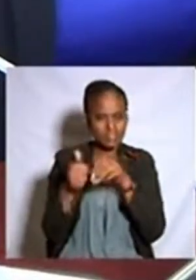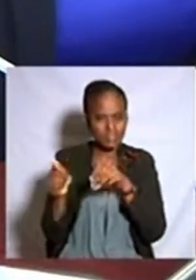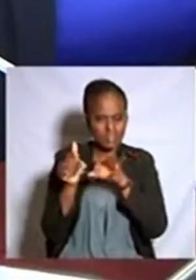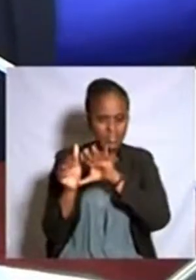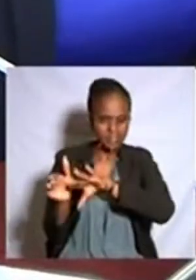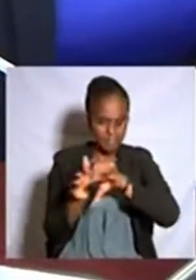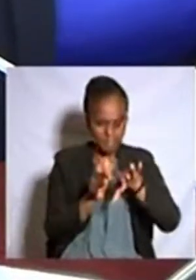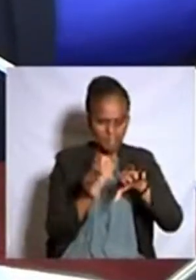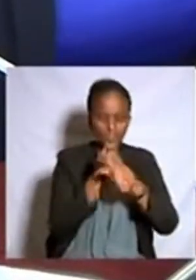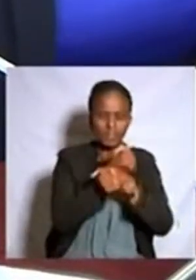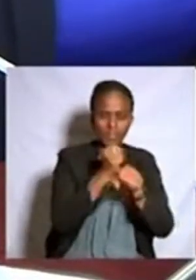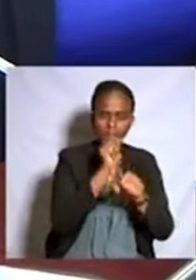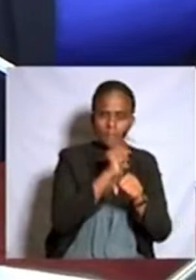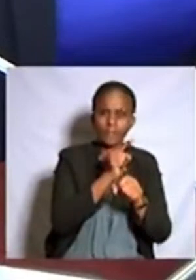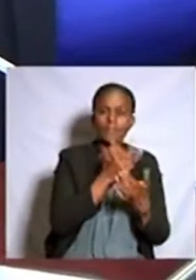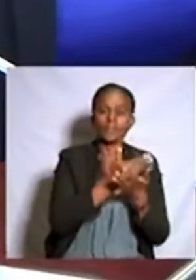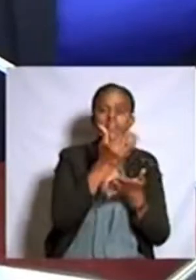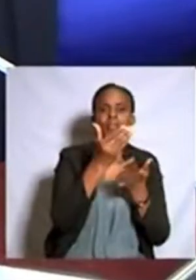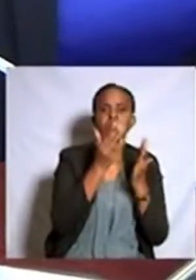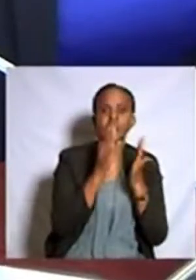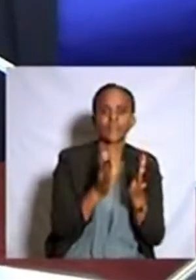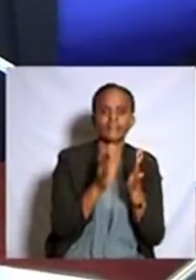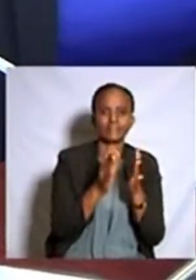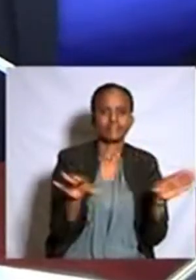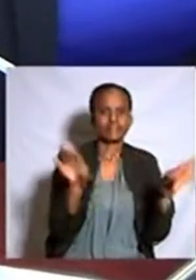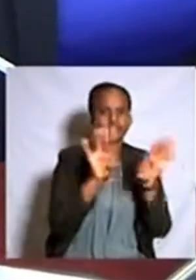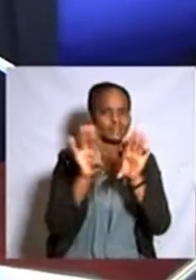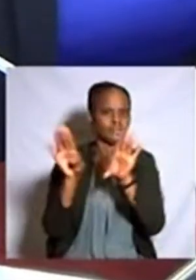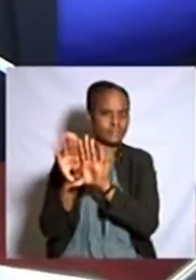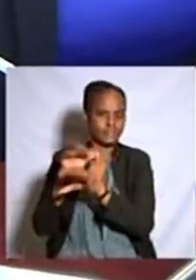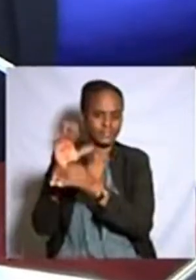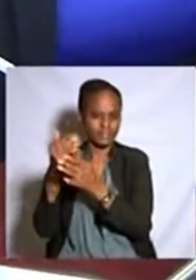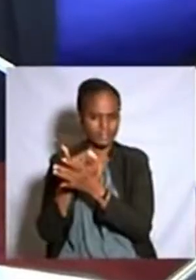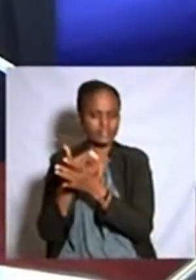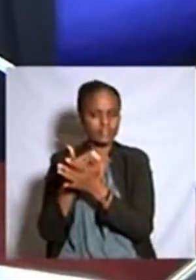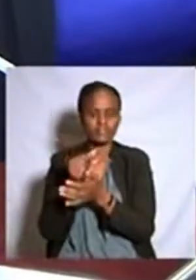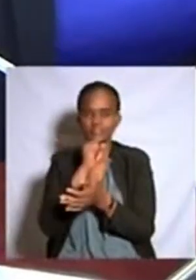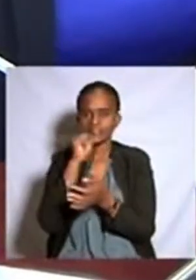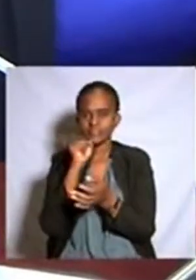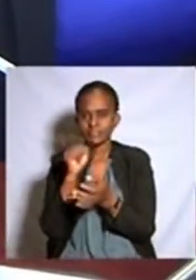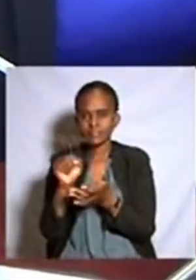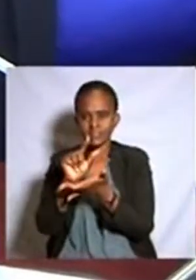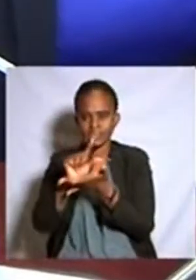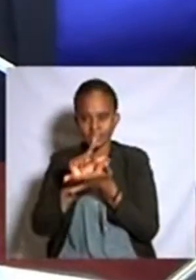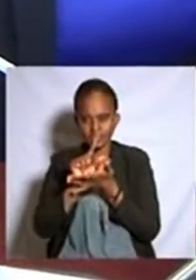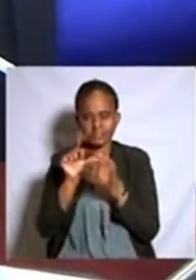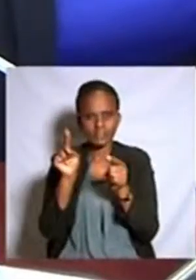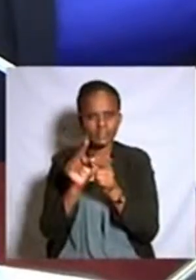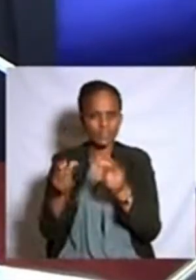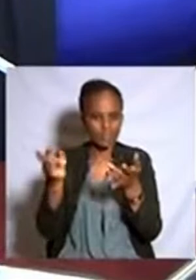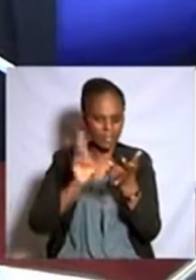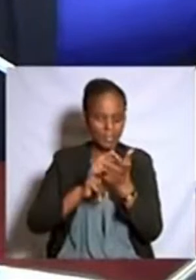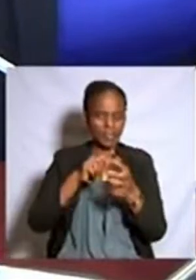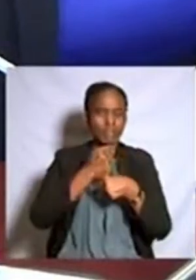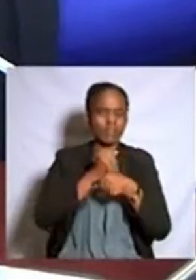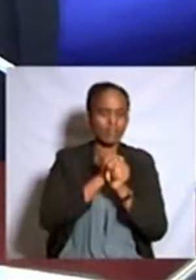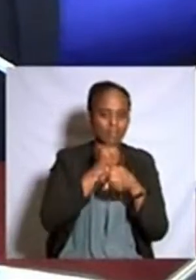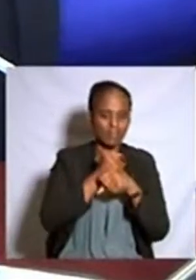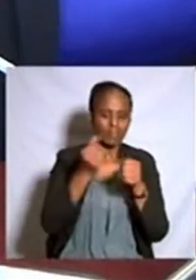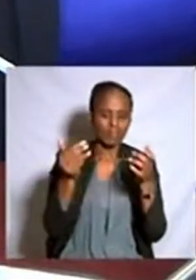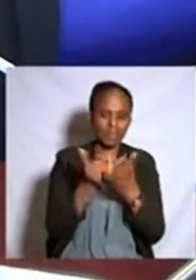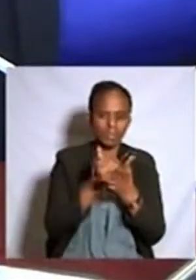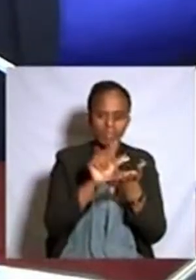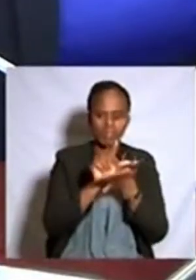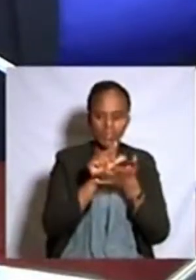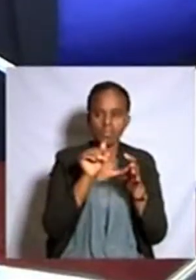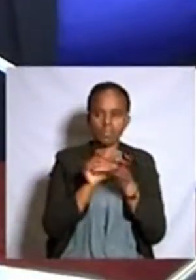to engage the affected customers to close off the old loan account and to recreate new loans on the